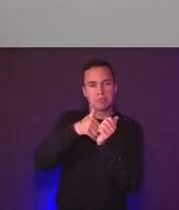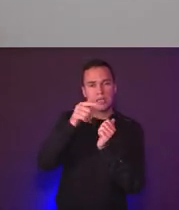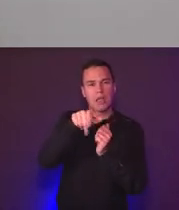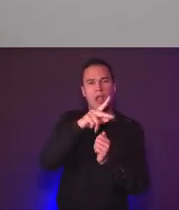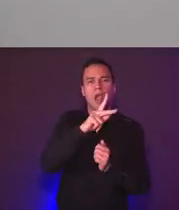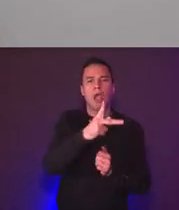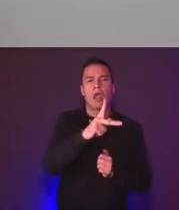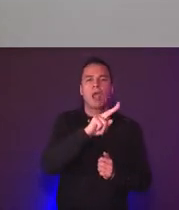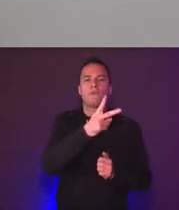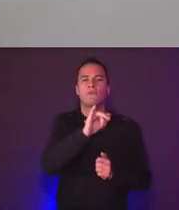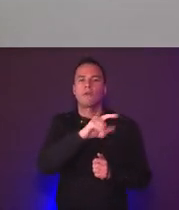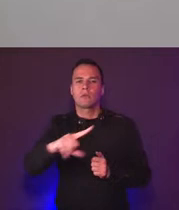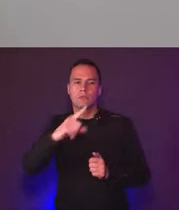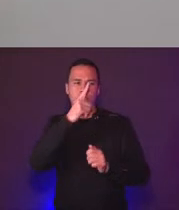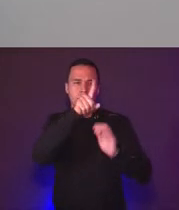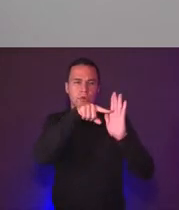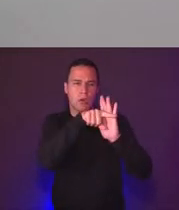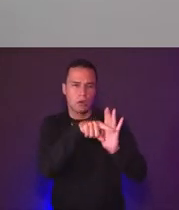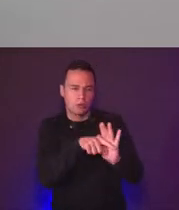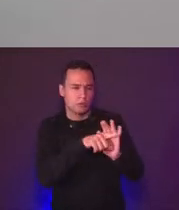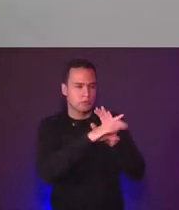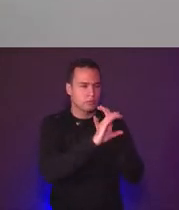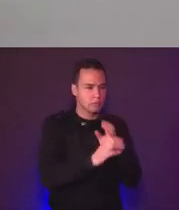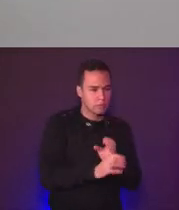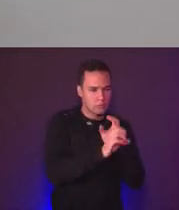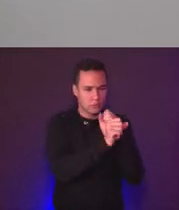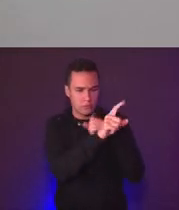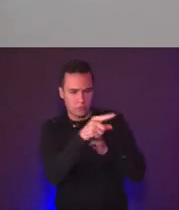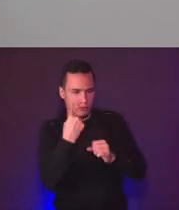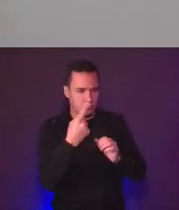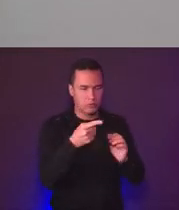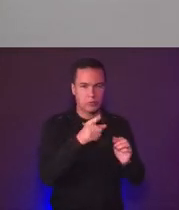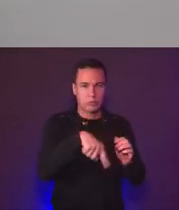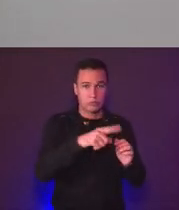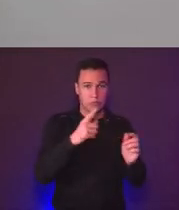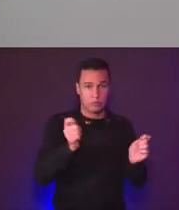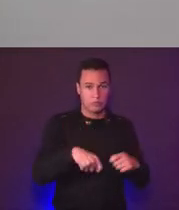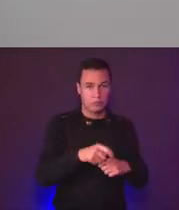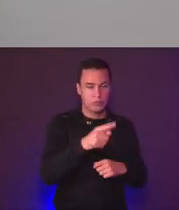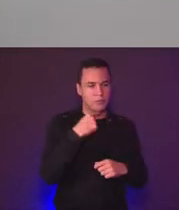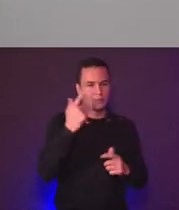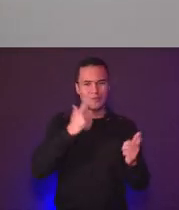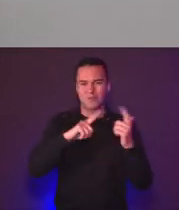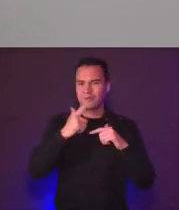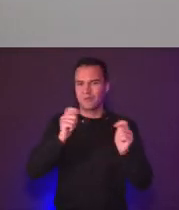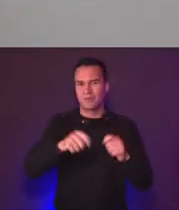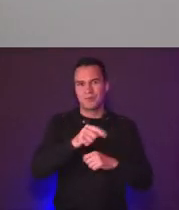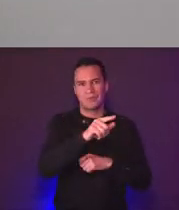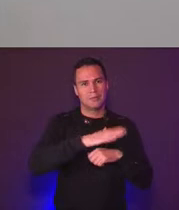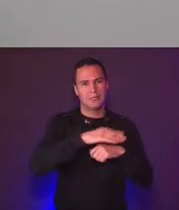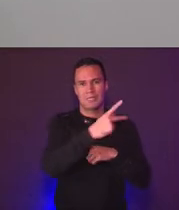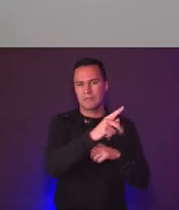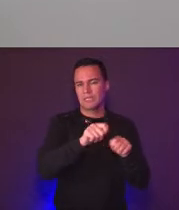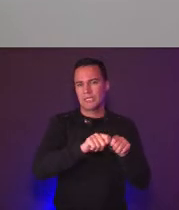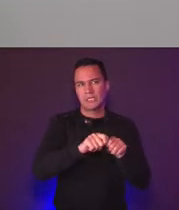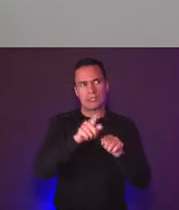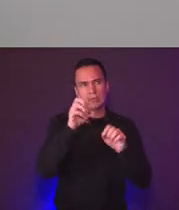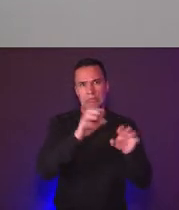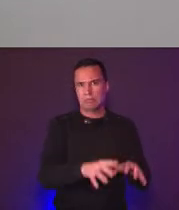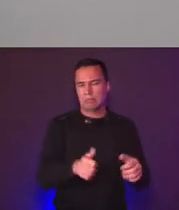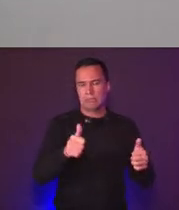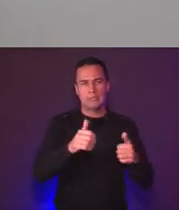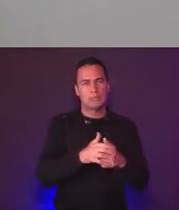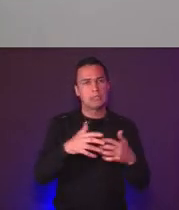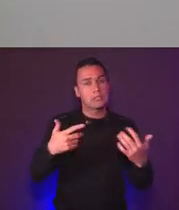and without investigative reporters and editors, I would not have had the successful career I have been blessed with. And I am